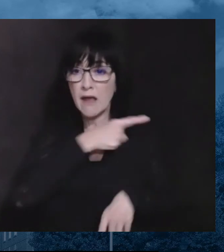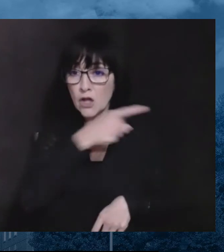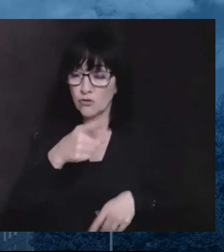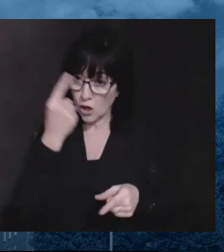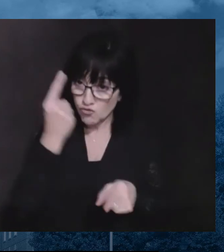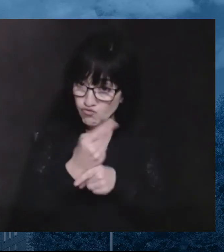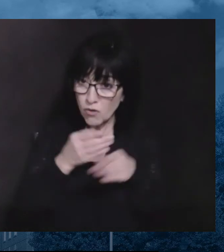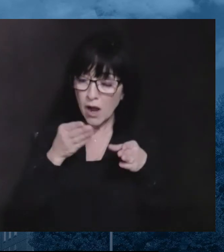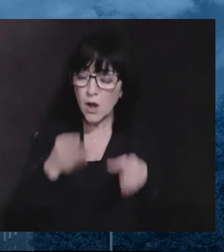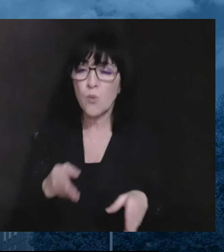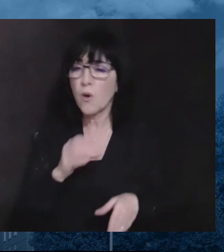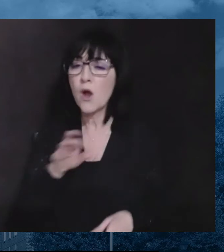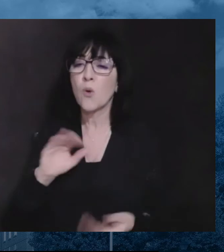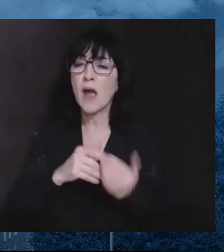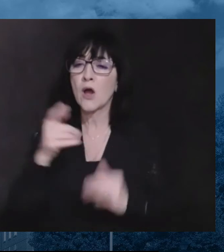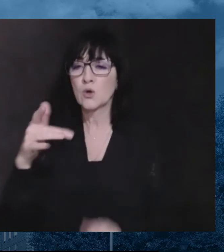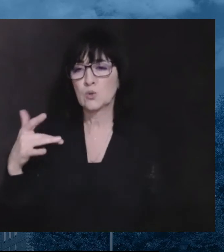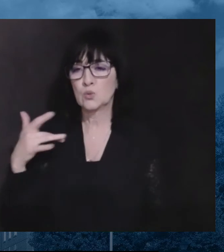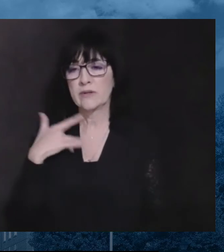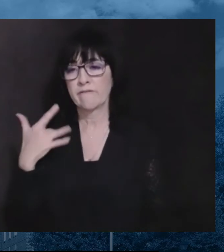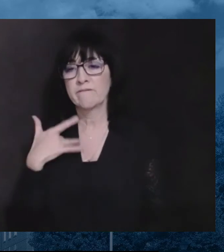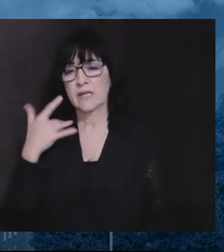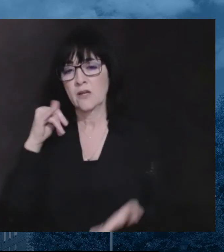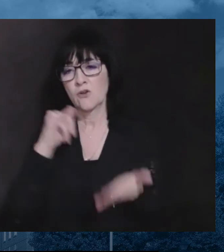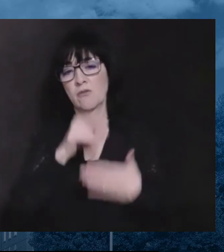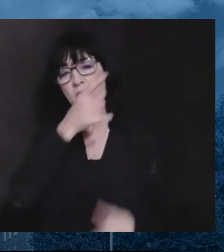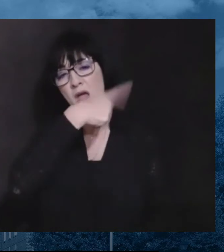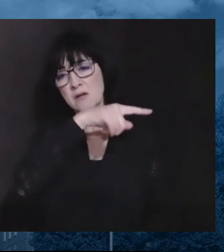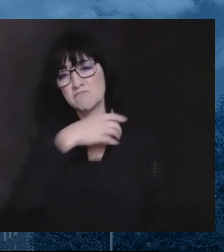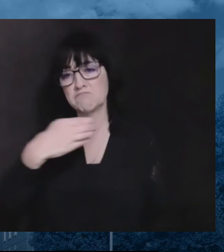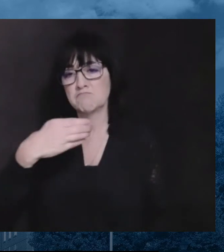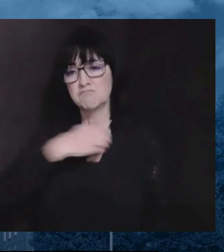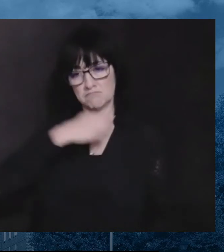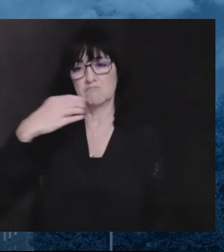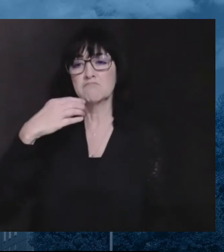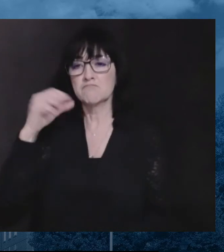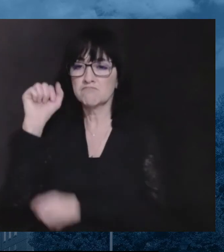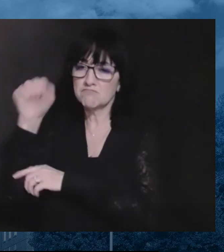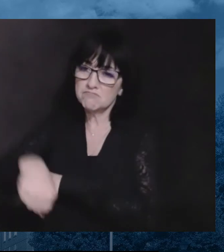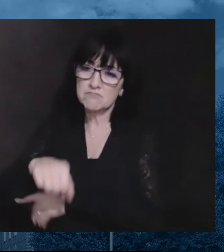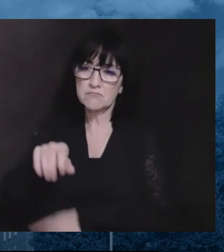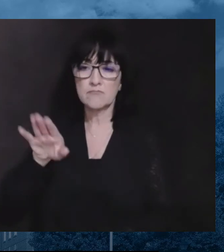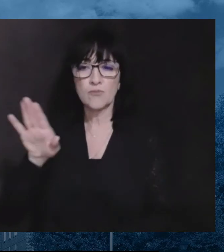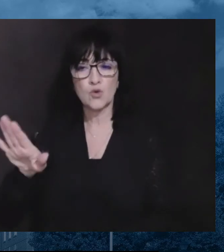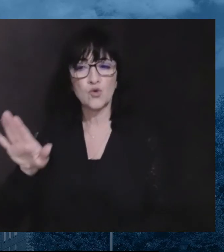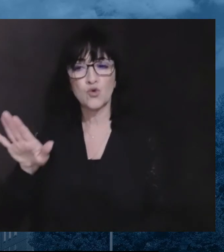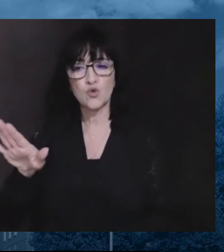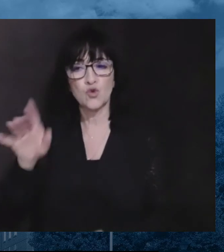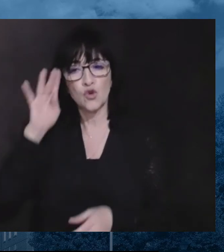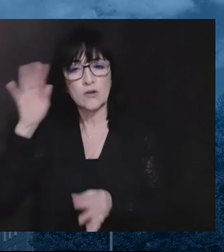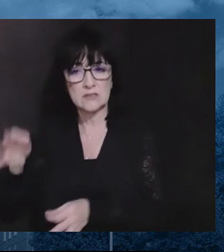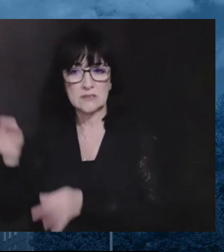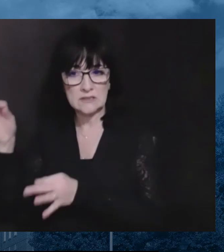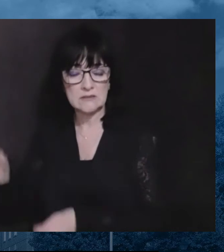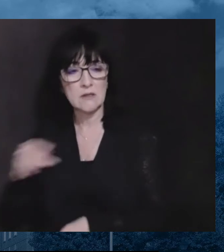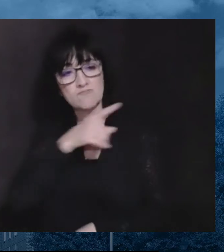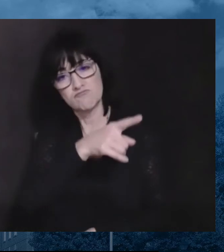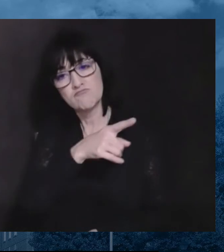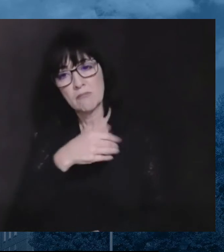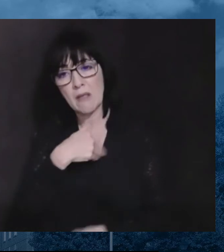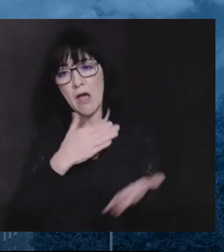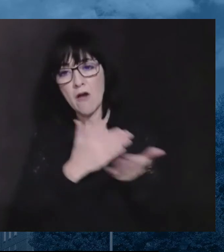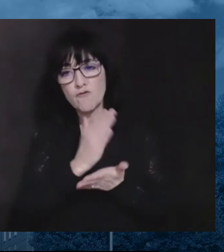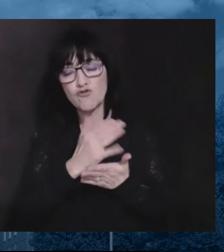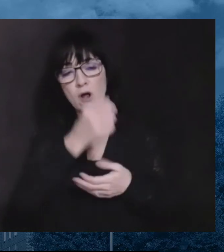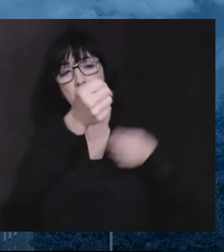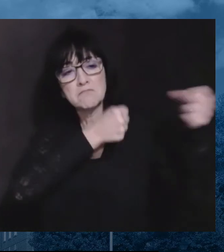a attempt to, understand better what is going on through subpoena power and, the right to call witnesses. Well, I